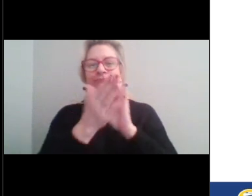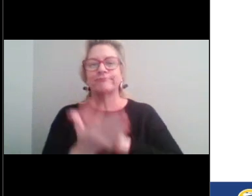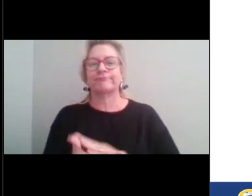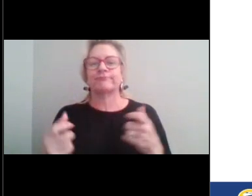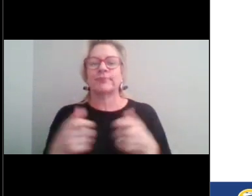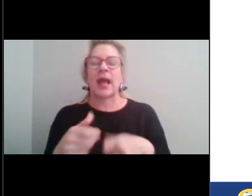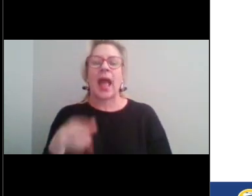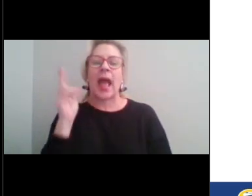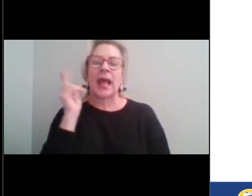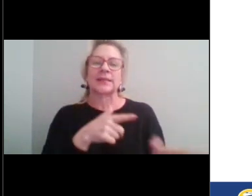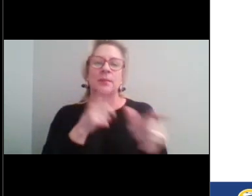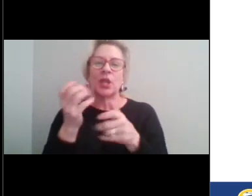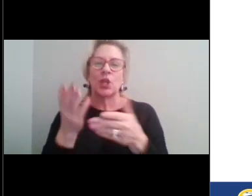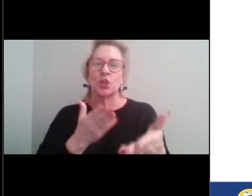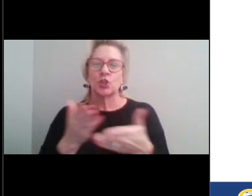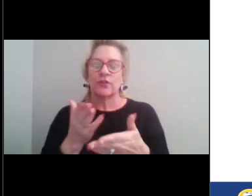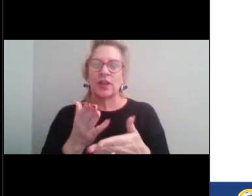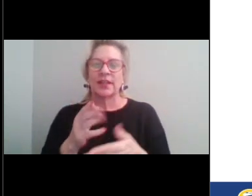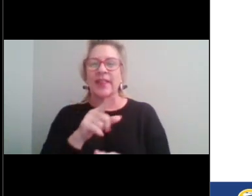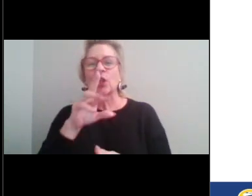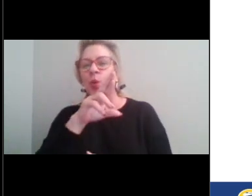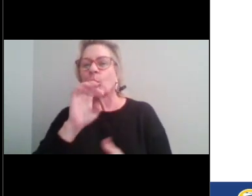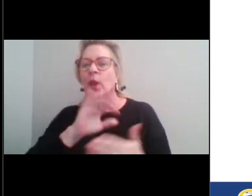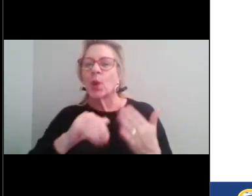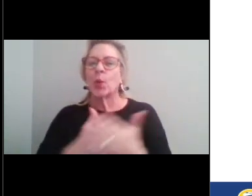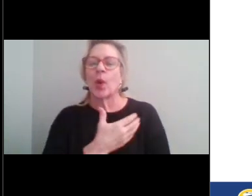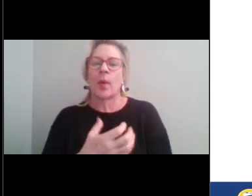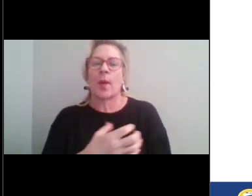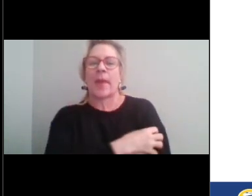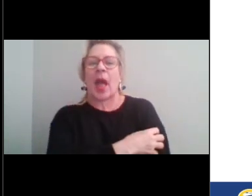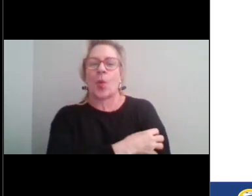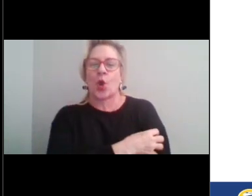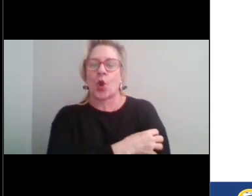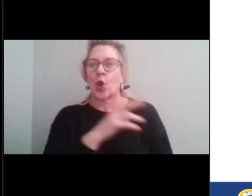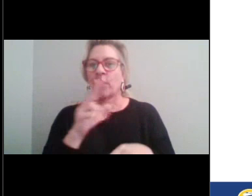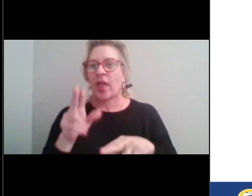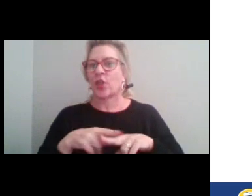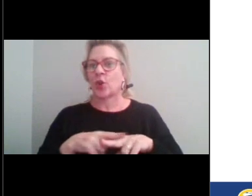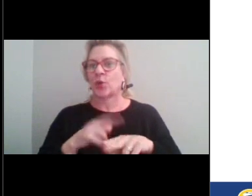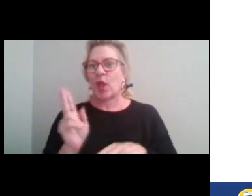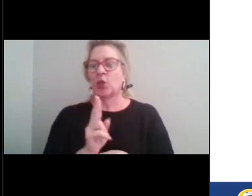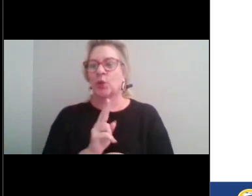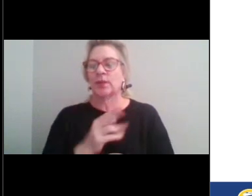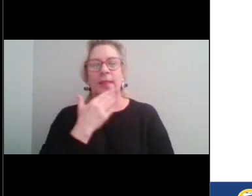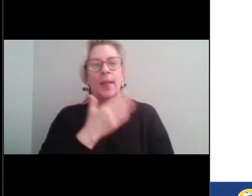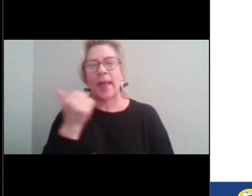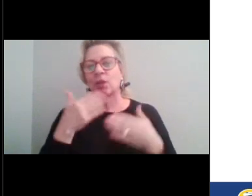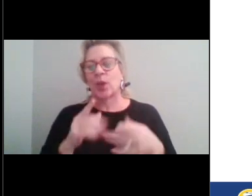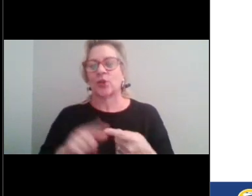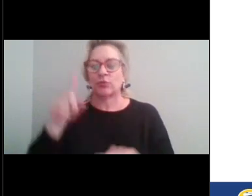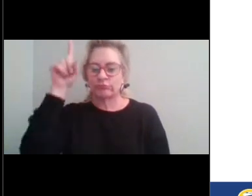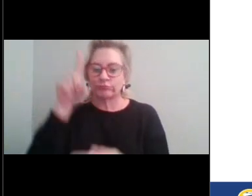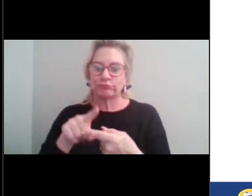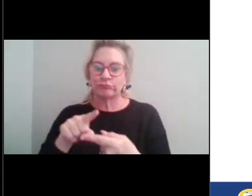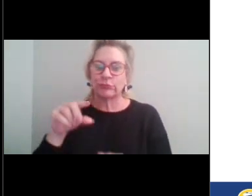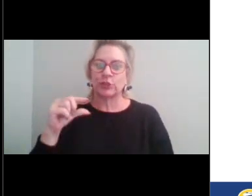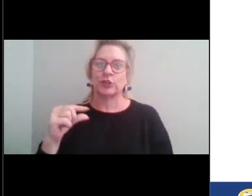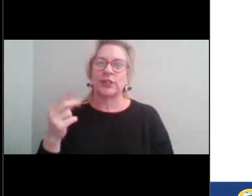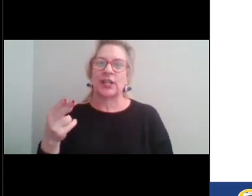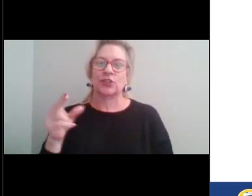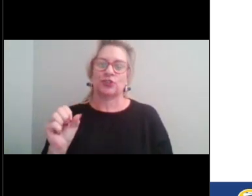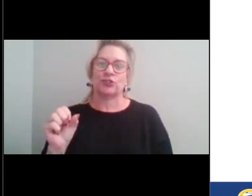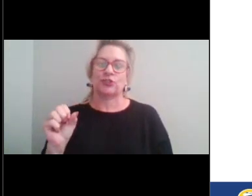high-speed service, particularly renewable powered high-speed electrified service, is a great way to reduce GHG emissions. And again,